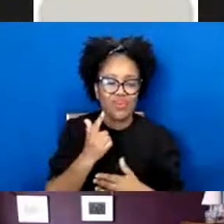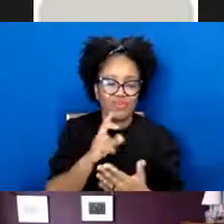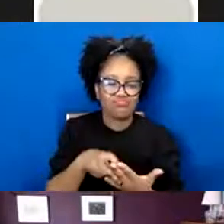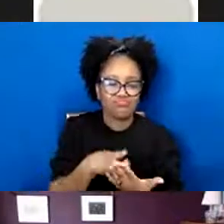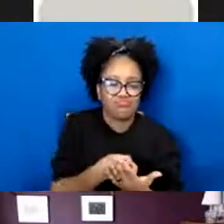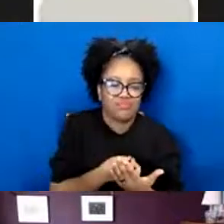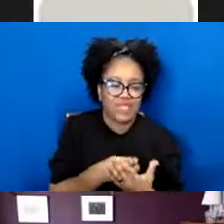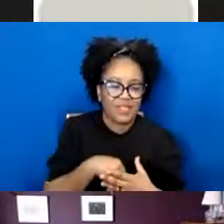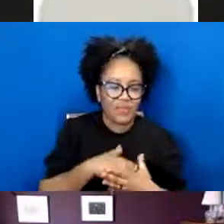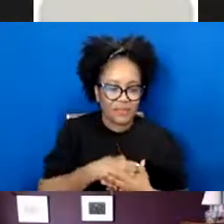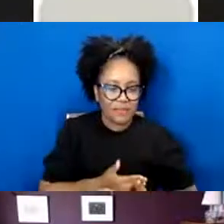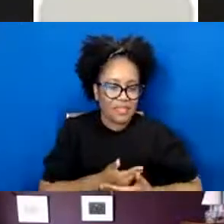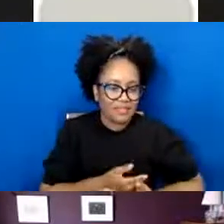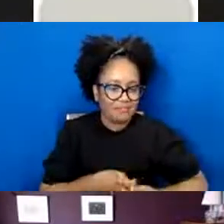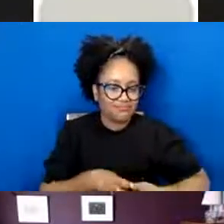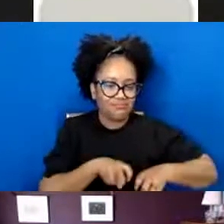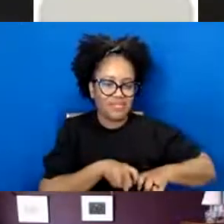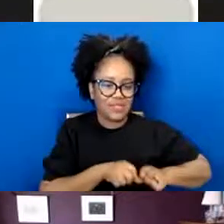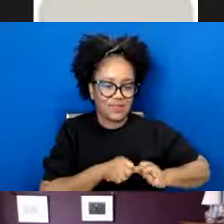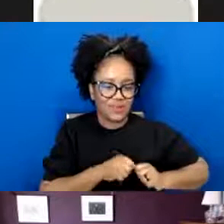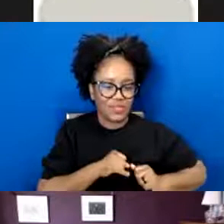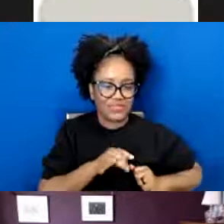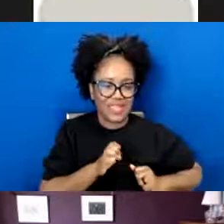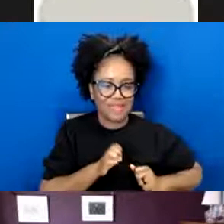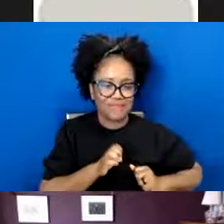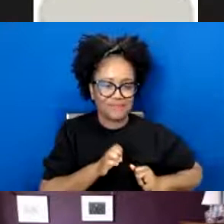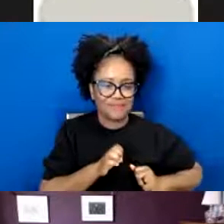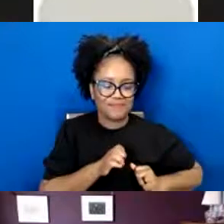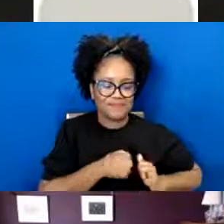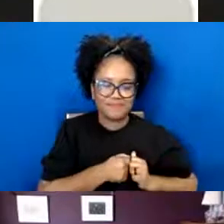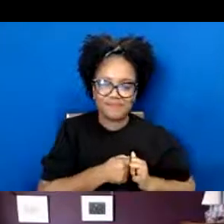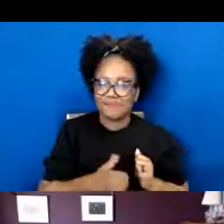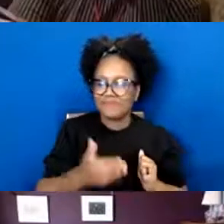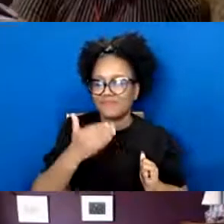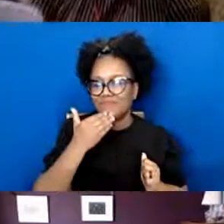Thank you. I got Sterling Elizabeth next up.